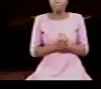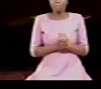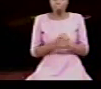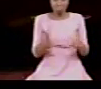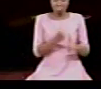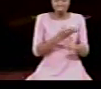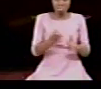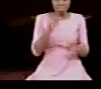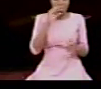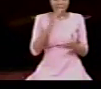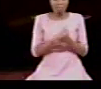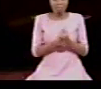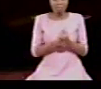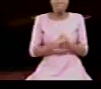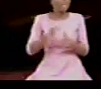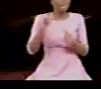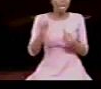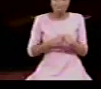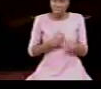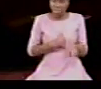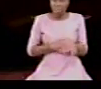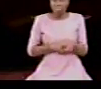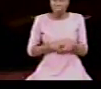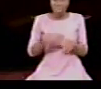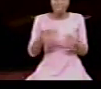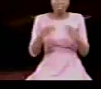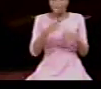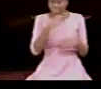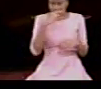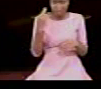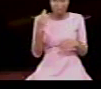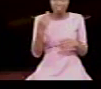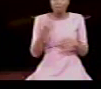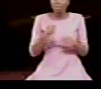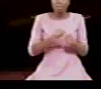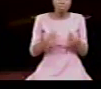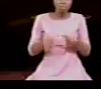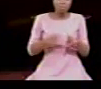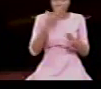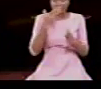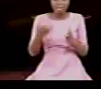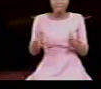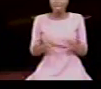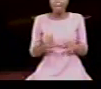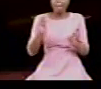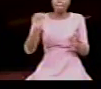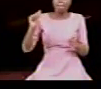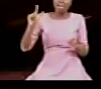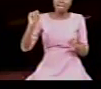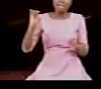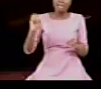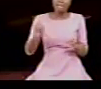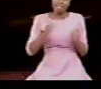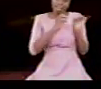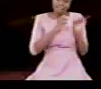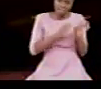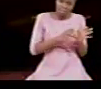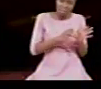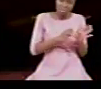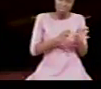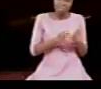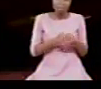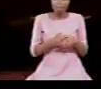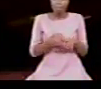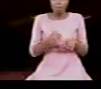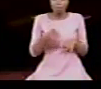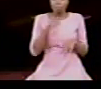wife, quarrels everywhere, you know, steals, masturbates, malice, hatred. You don't see that, but